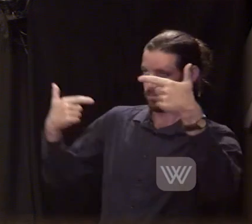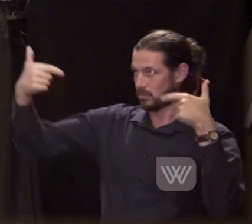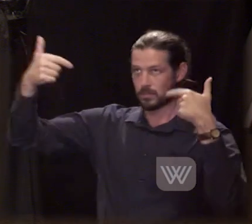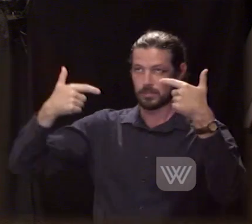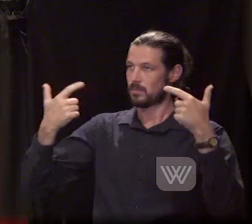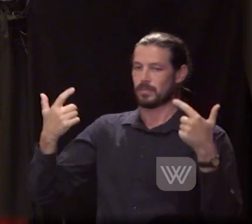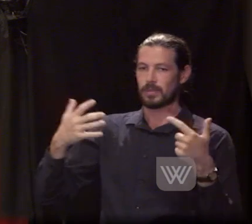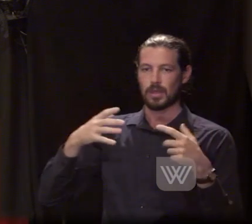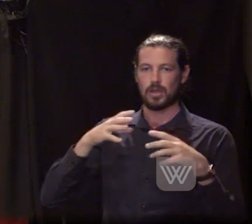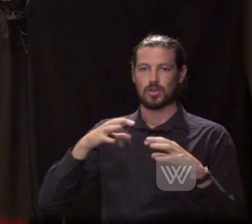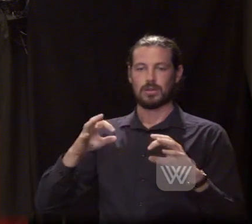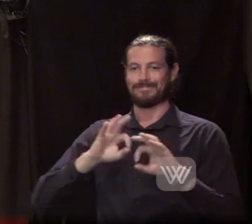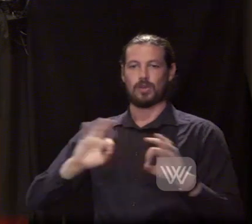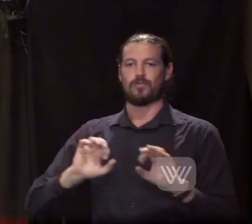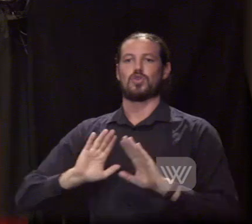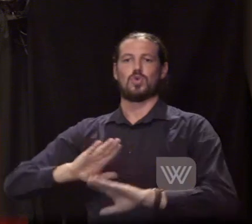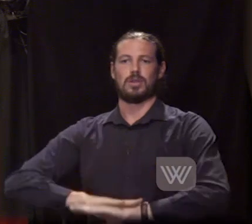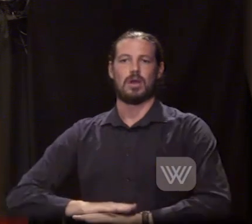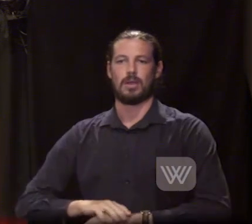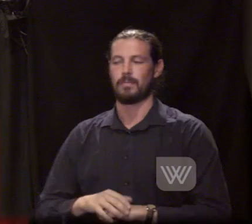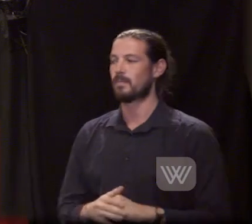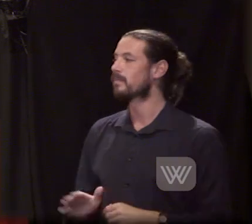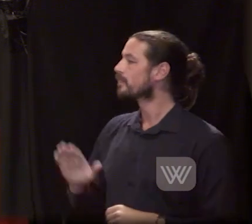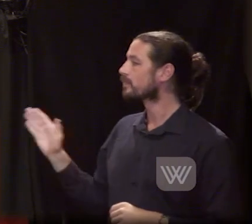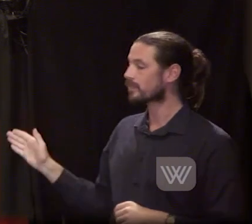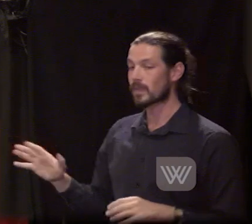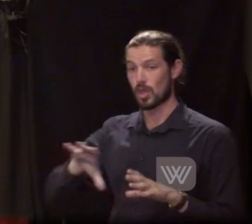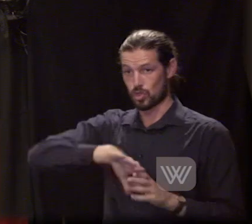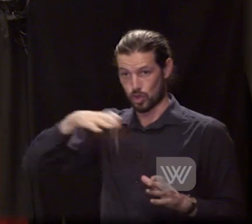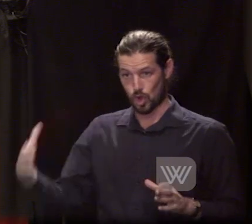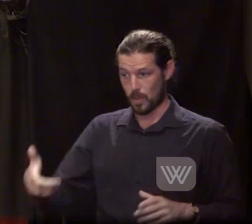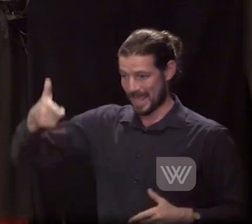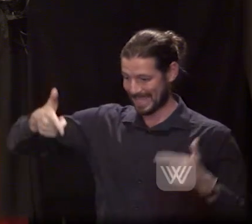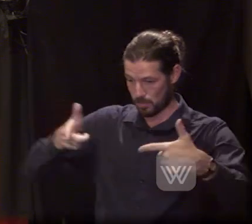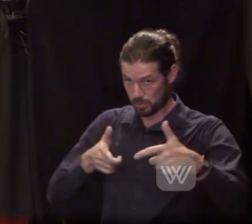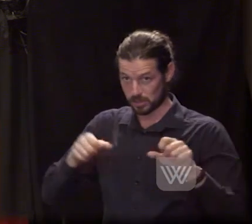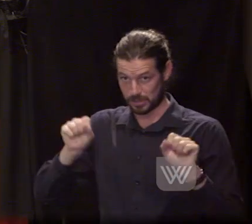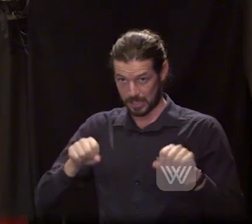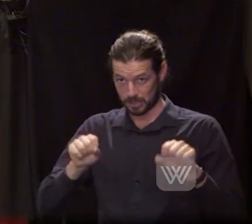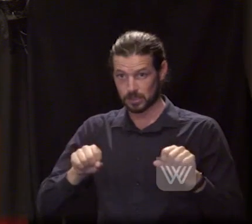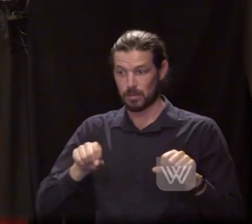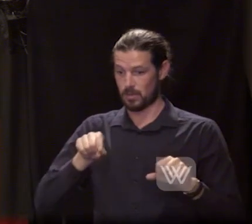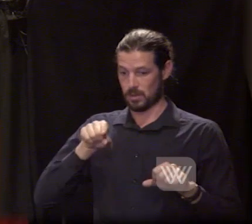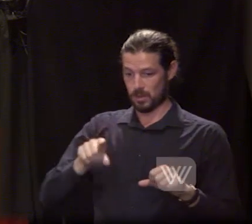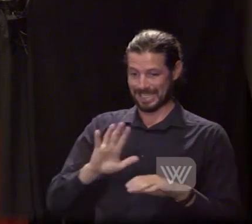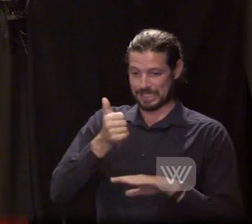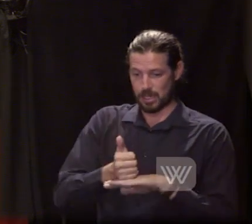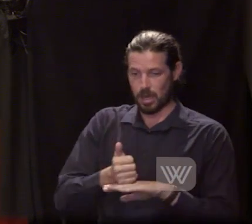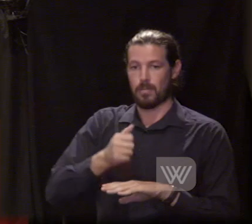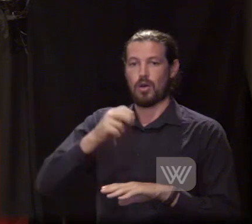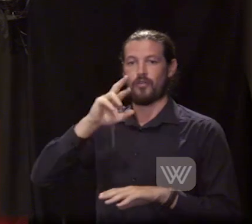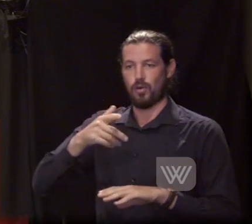privacy. So we had cameras that were in the dome, but they were not there to monitor everything that we were doing. They were